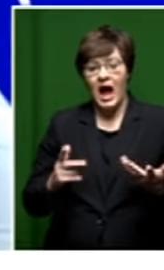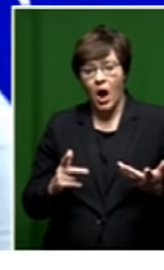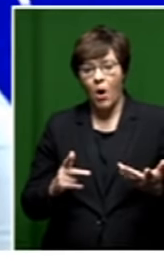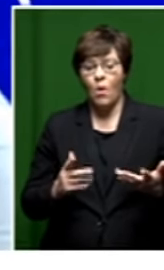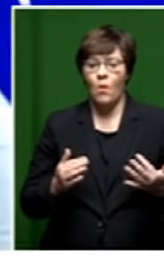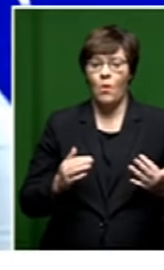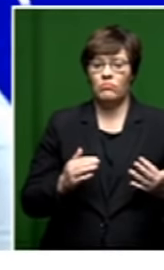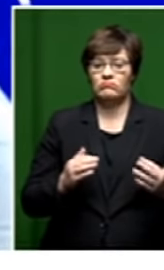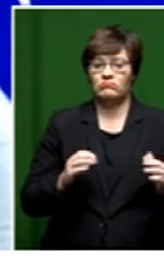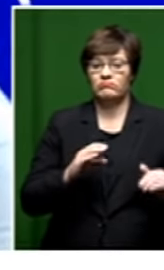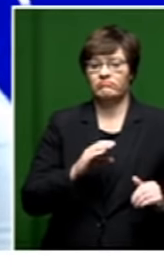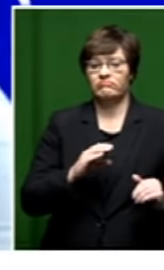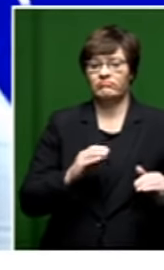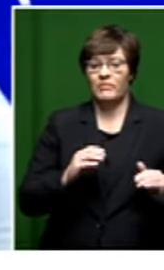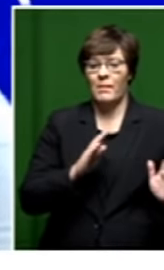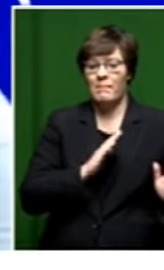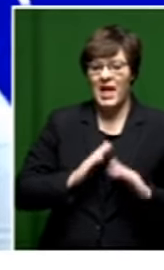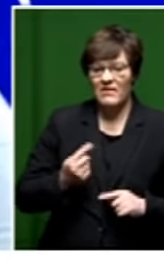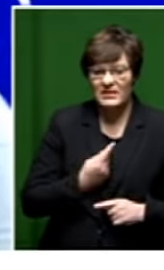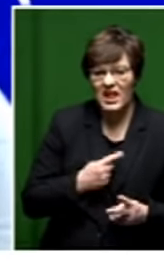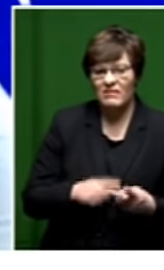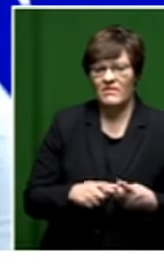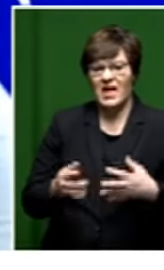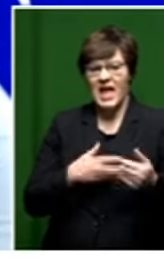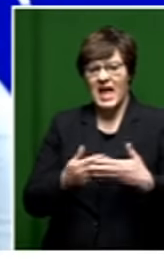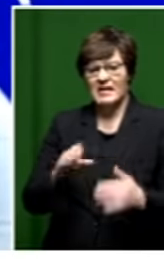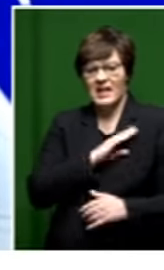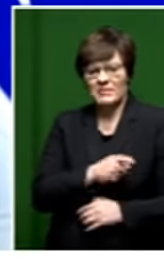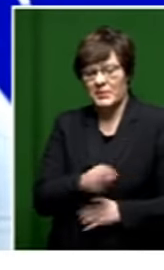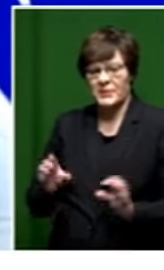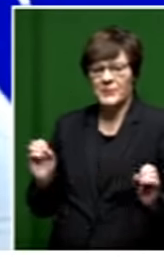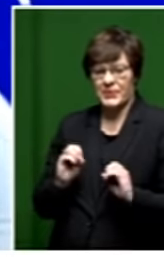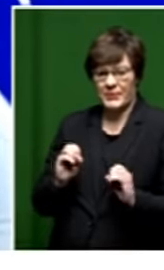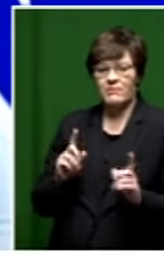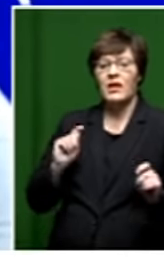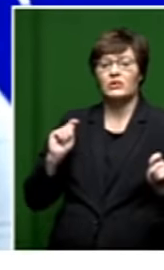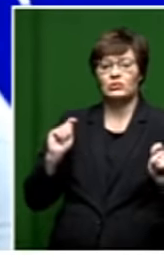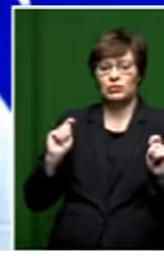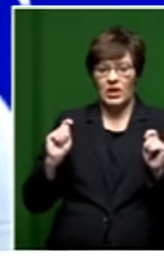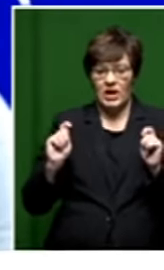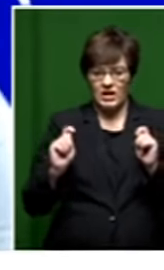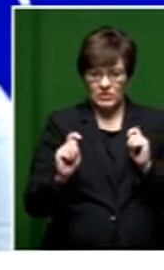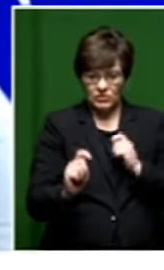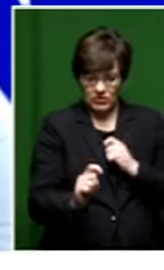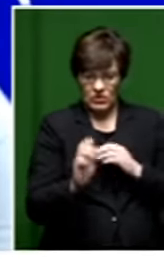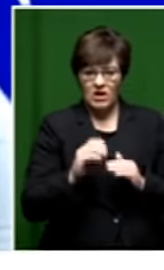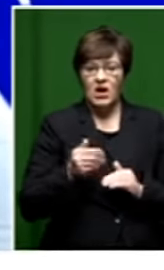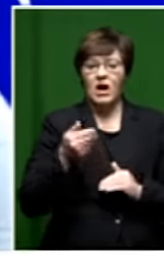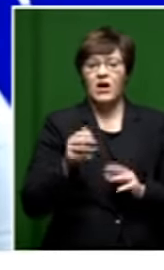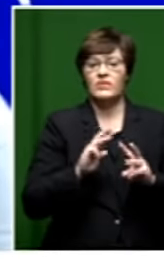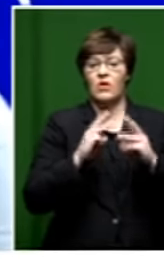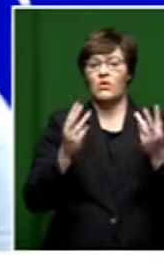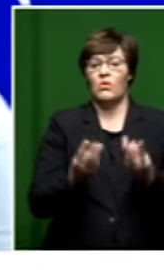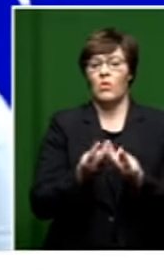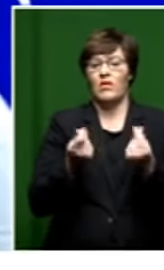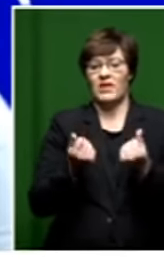conducted themselves and treated their customers. Obviously, things started to change post the global